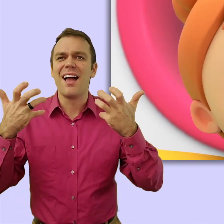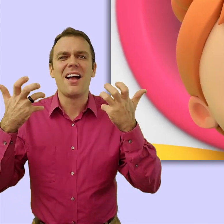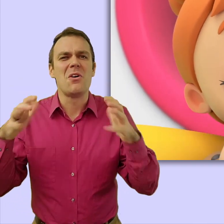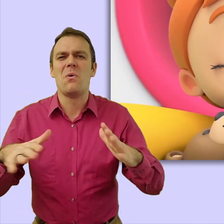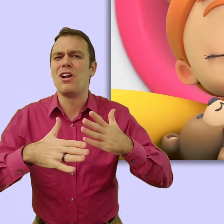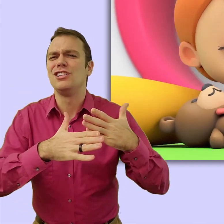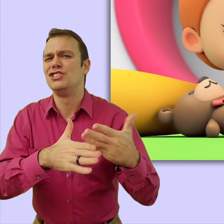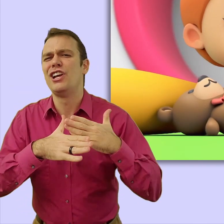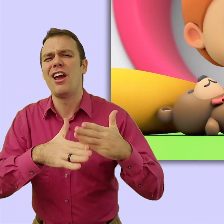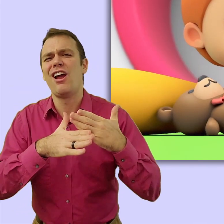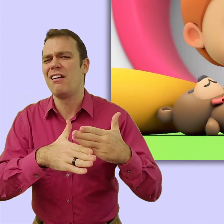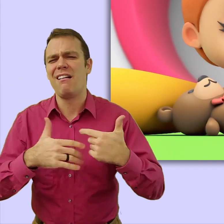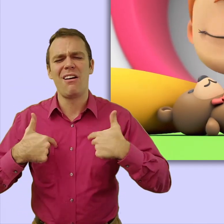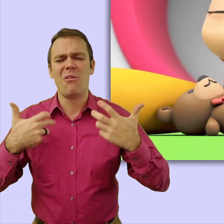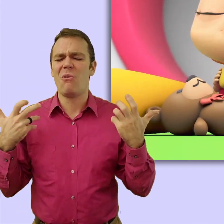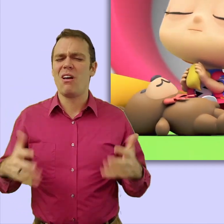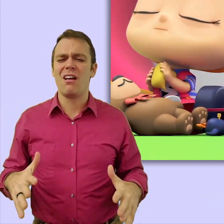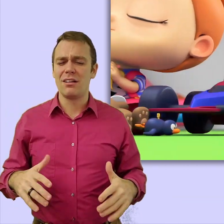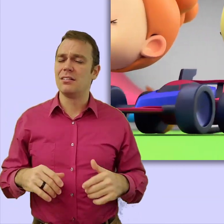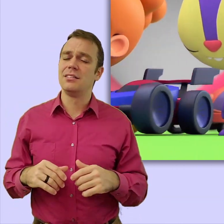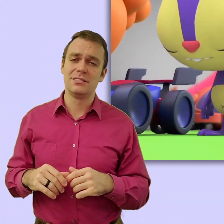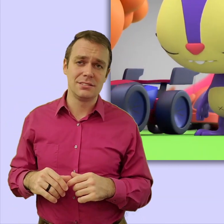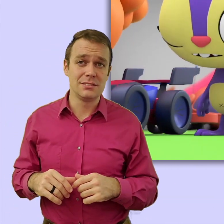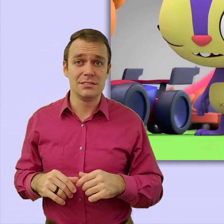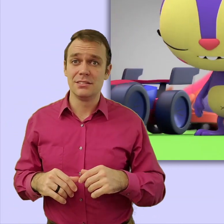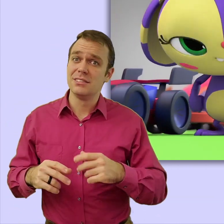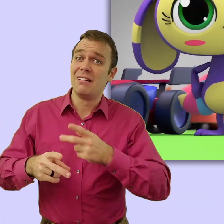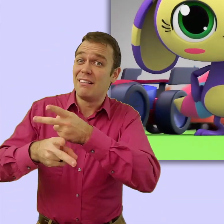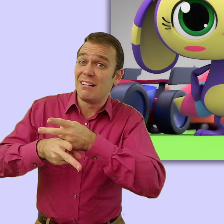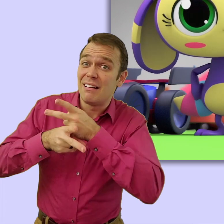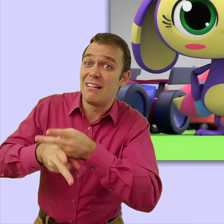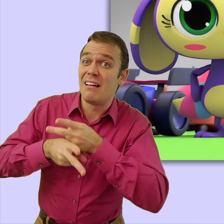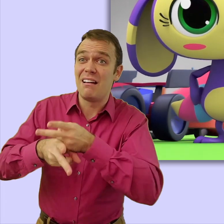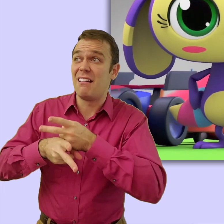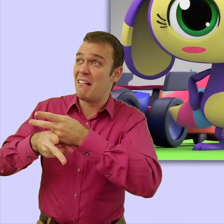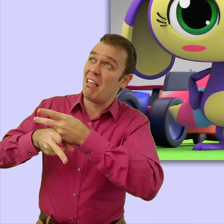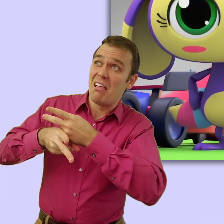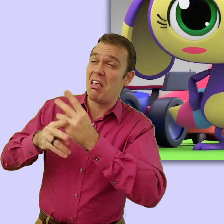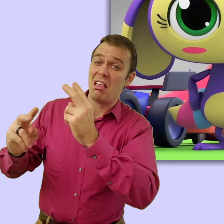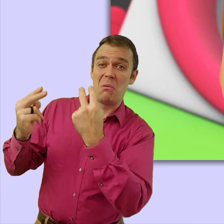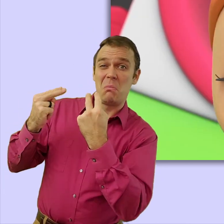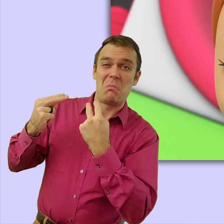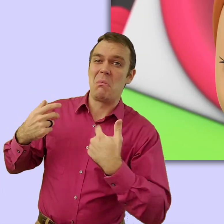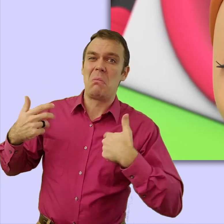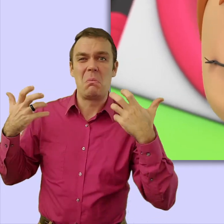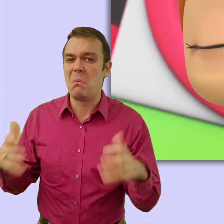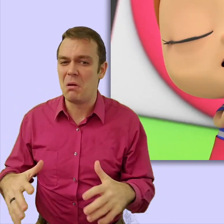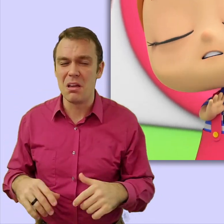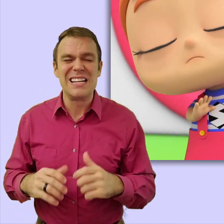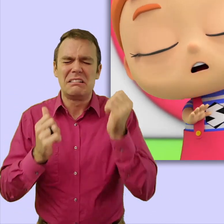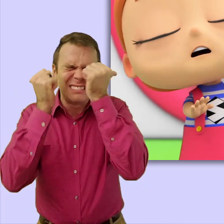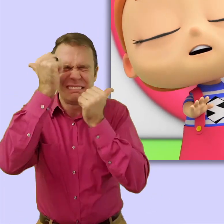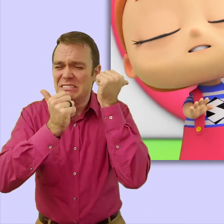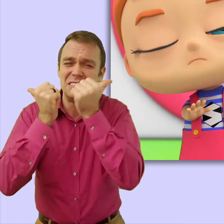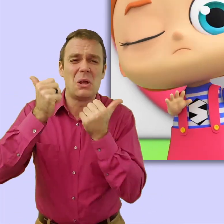I don't wanna share my toys. I don't want a babysitter. I don't wanna